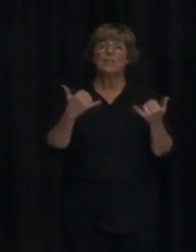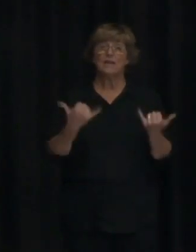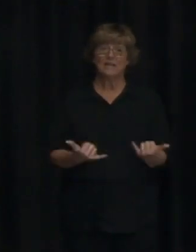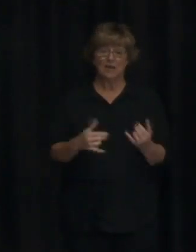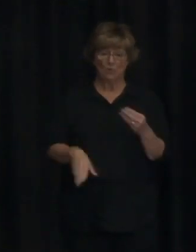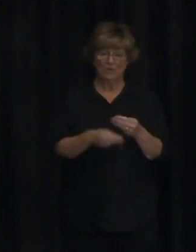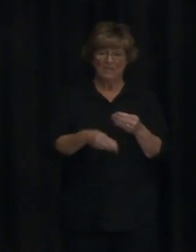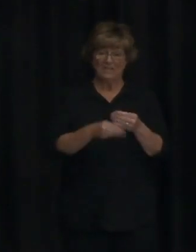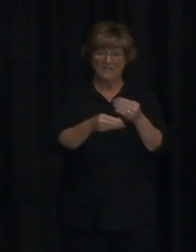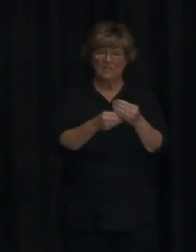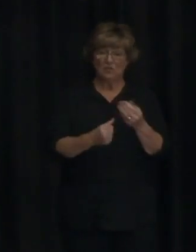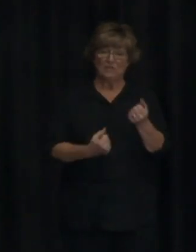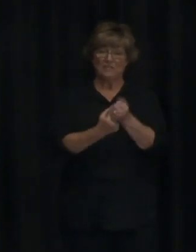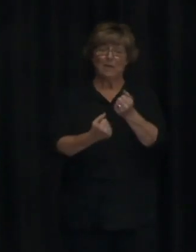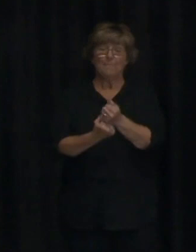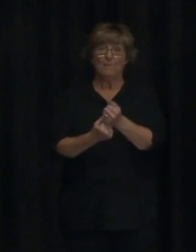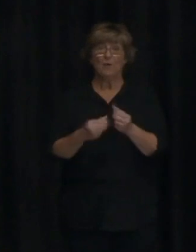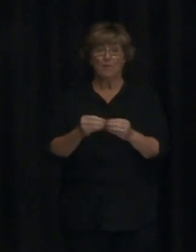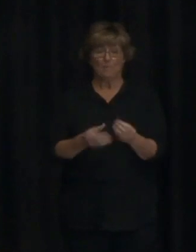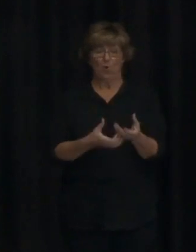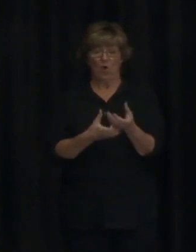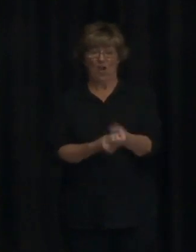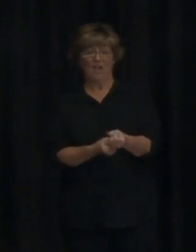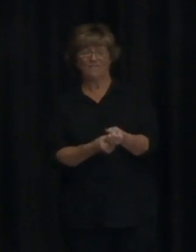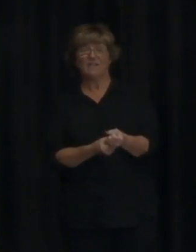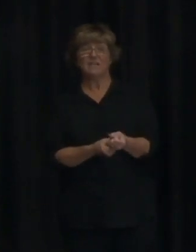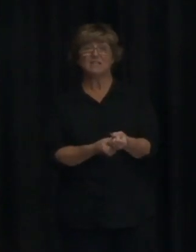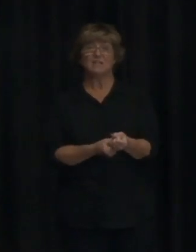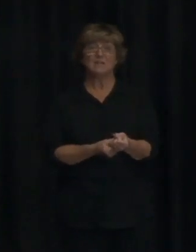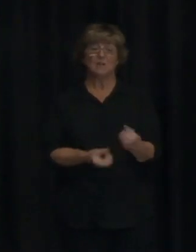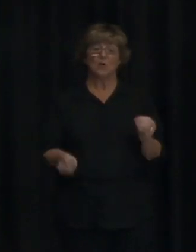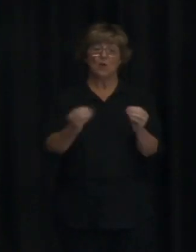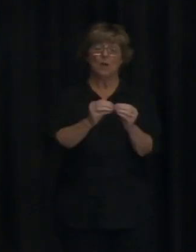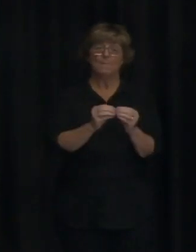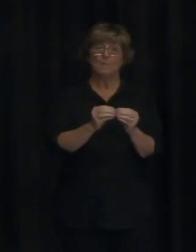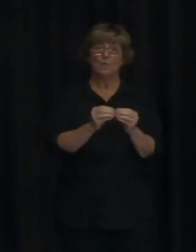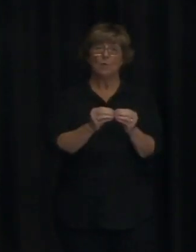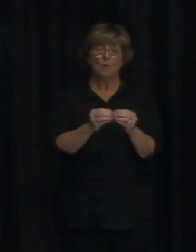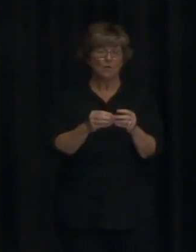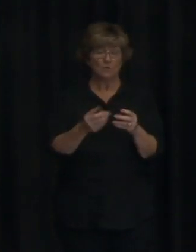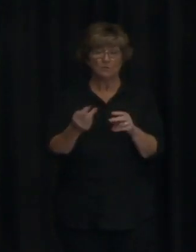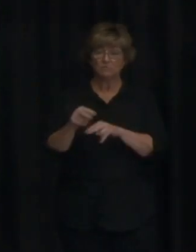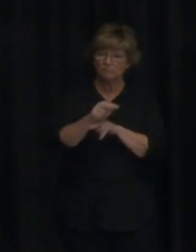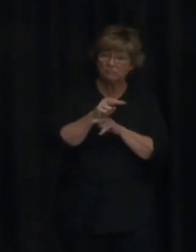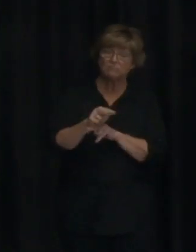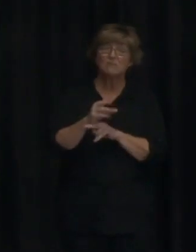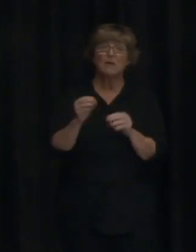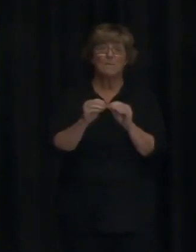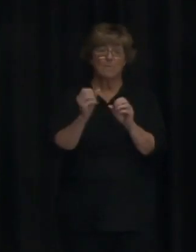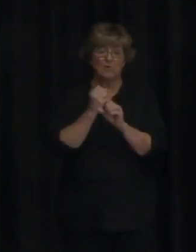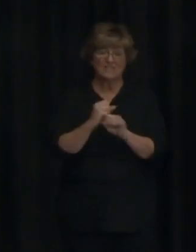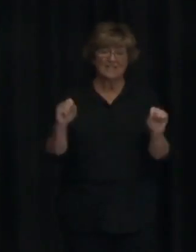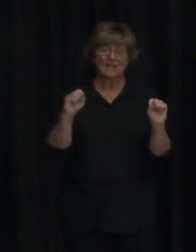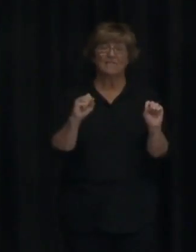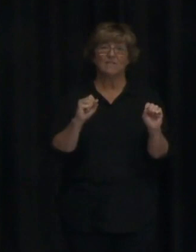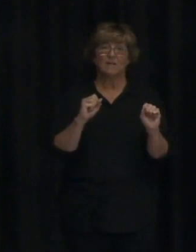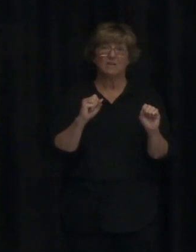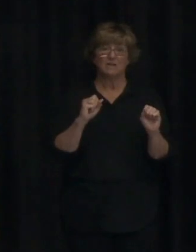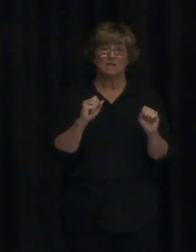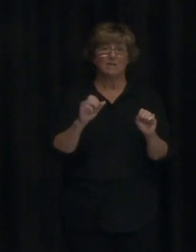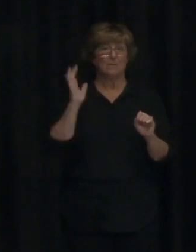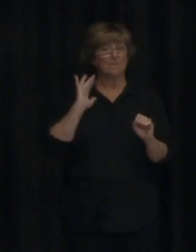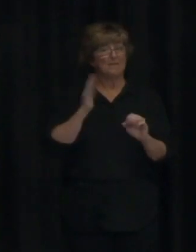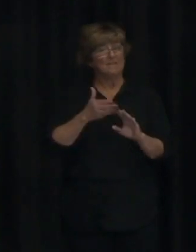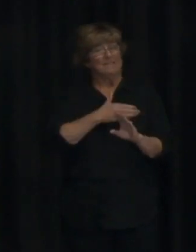additional supports, we have more confidence that we can do it with more granularity, even more safety protocols than we otherwise could have